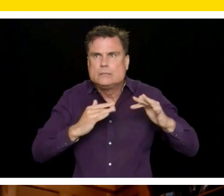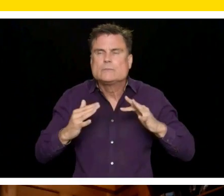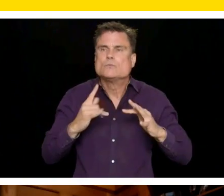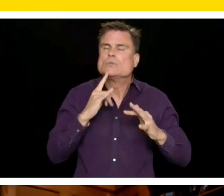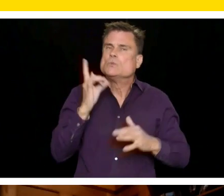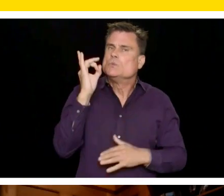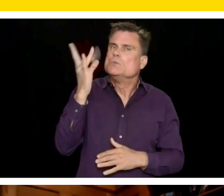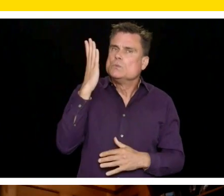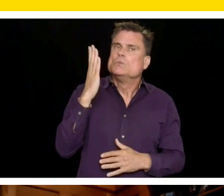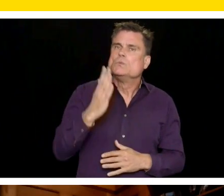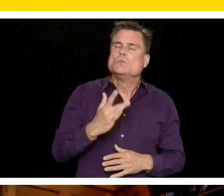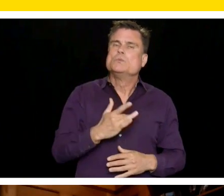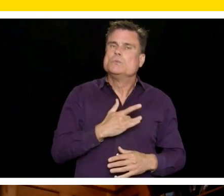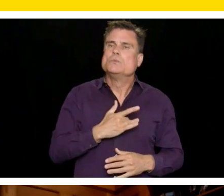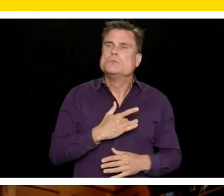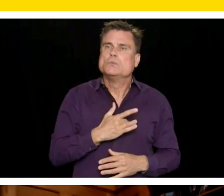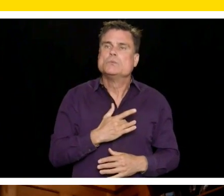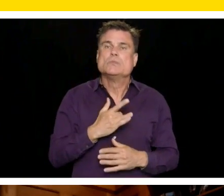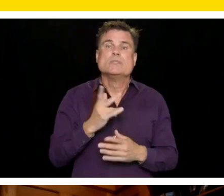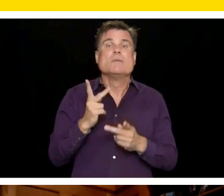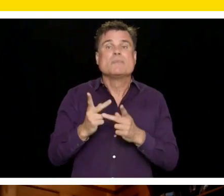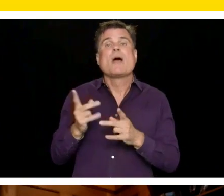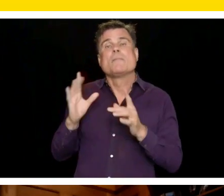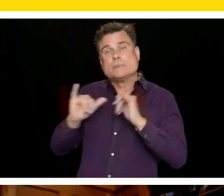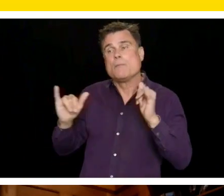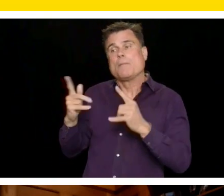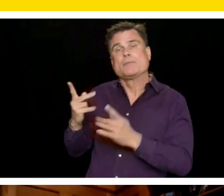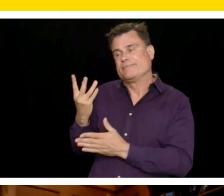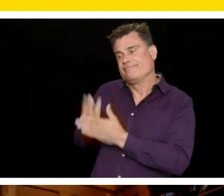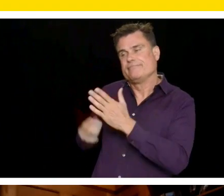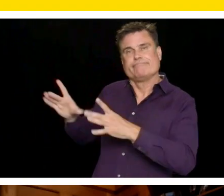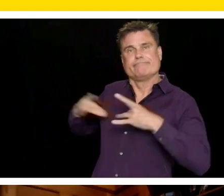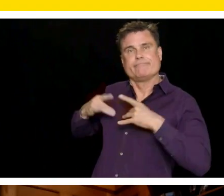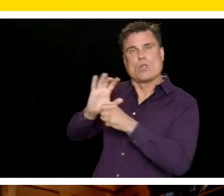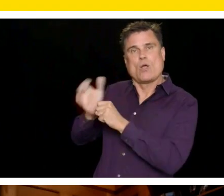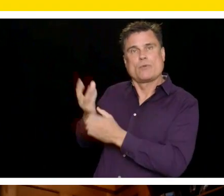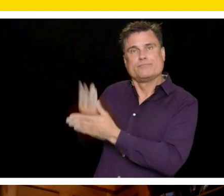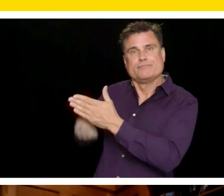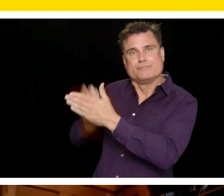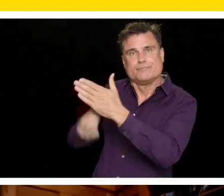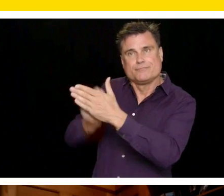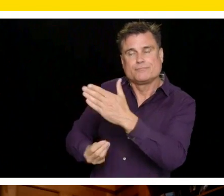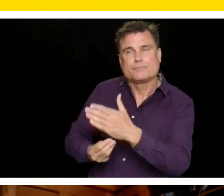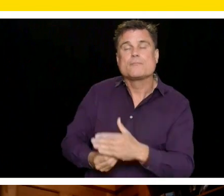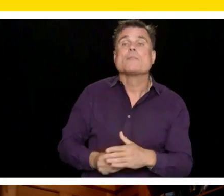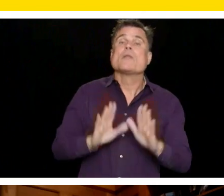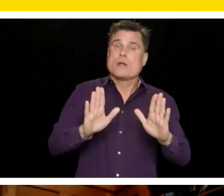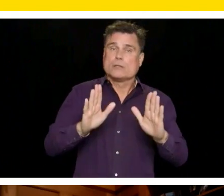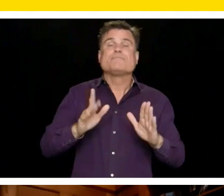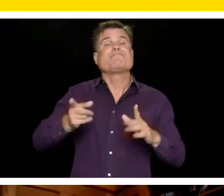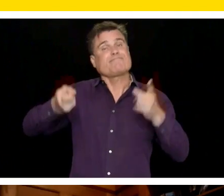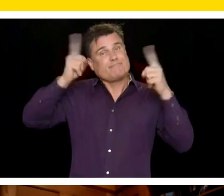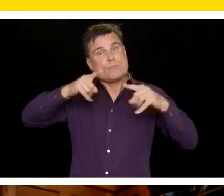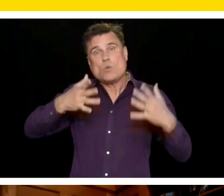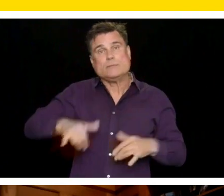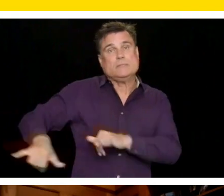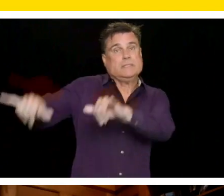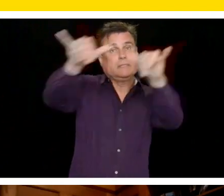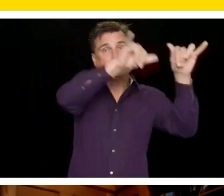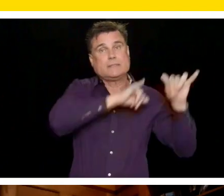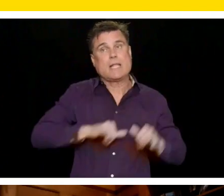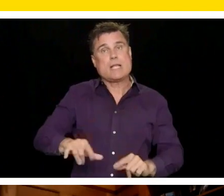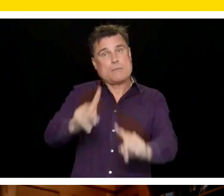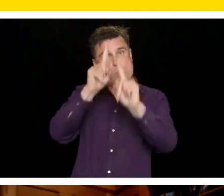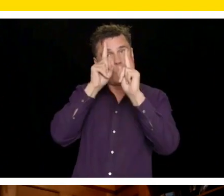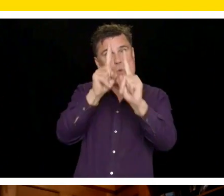of the virus. We know the impact to small businesses has been significant, and it has left many struggling